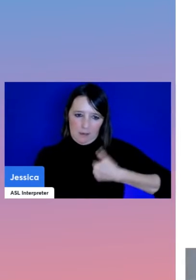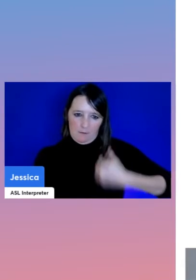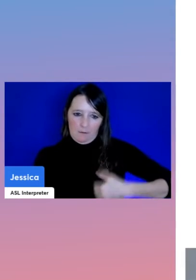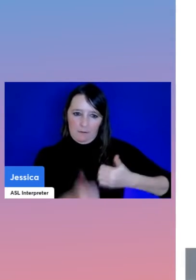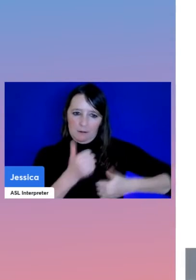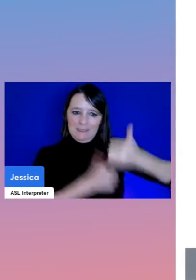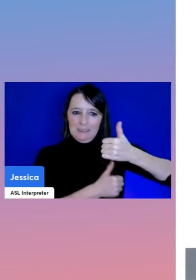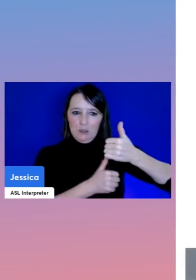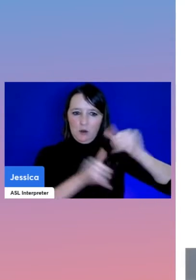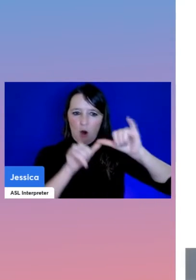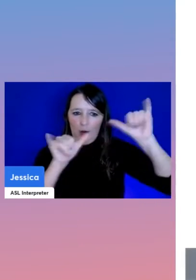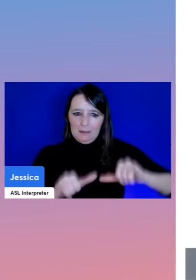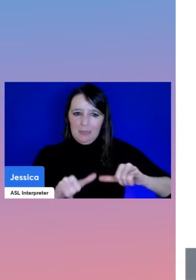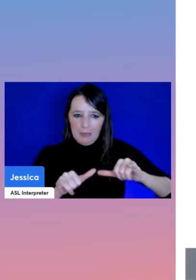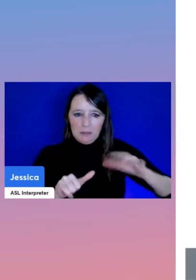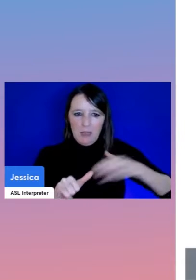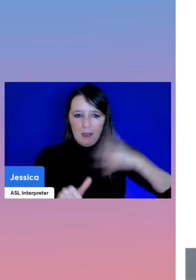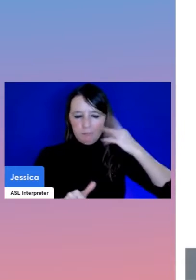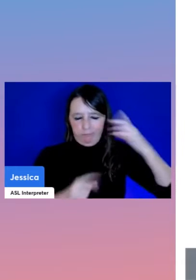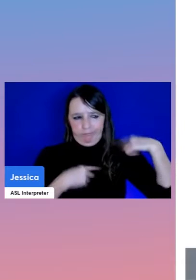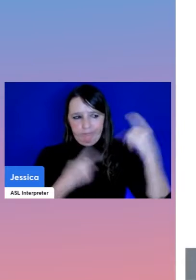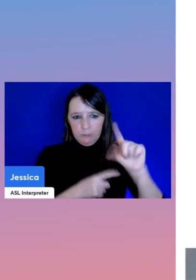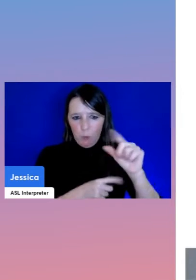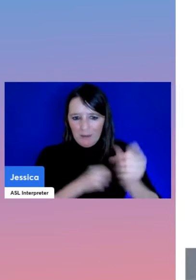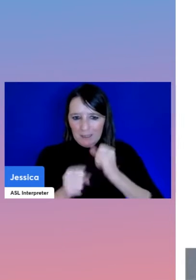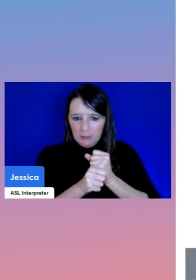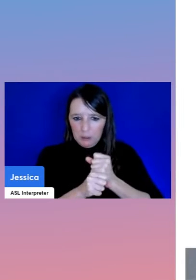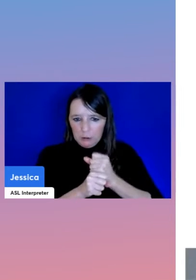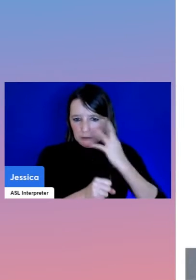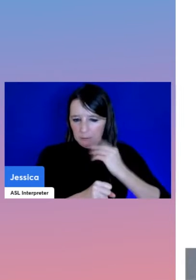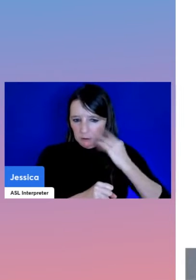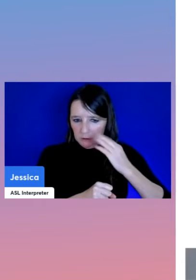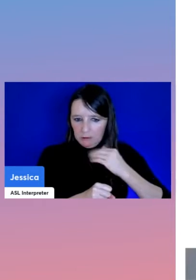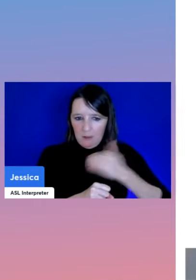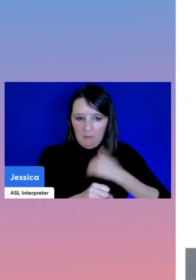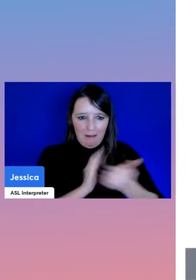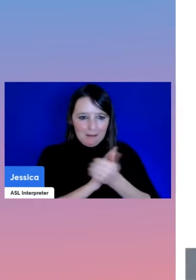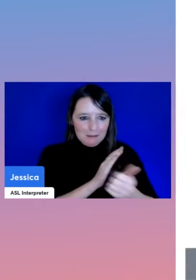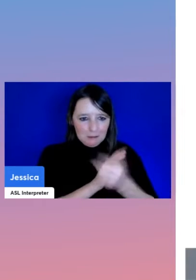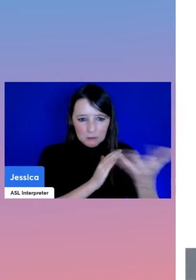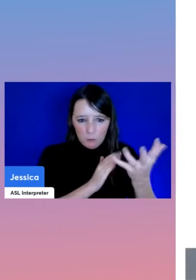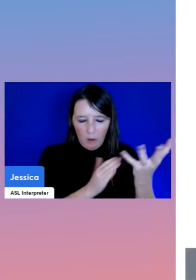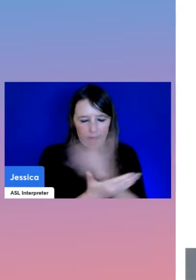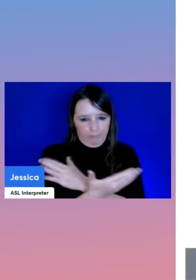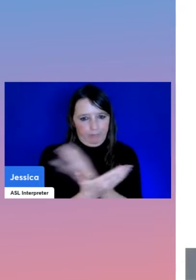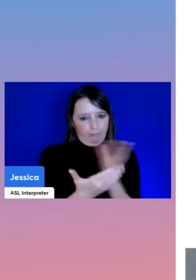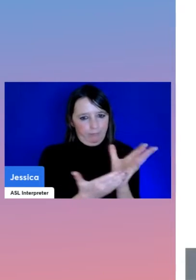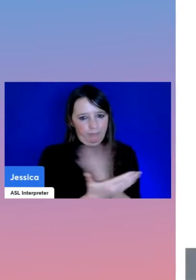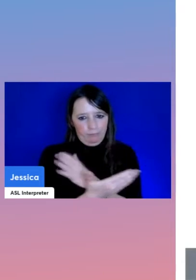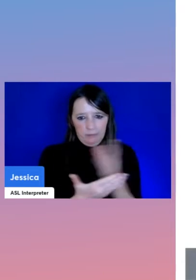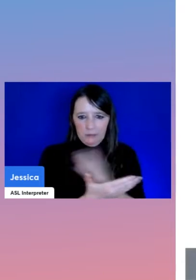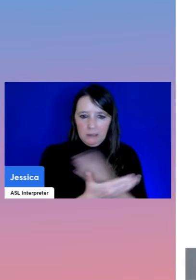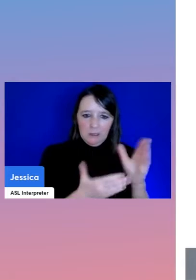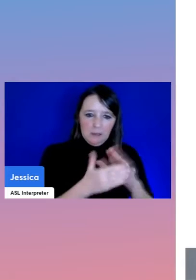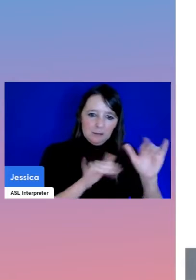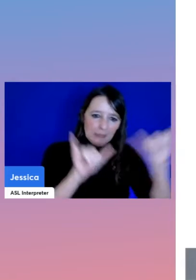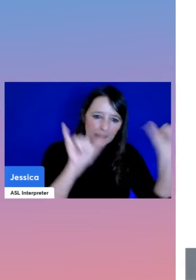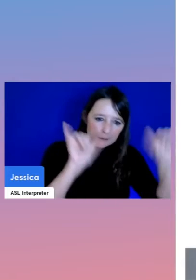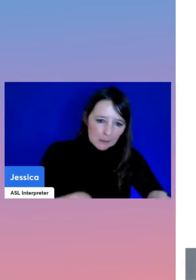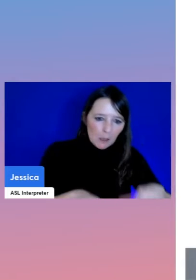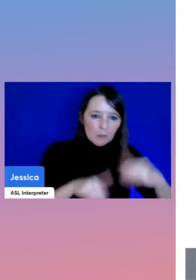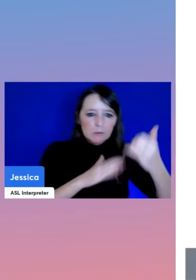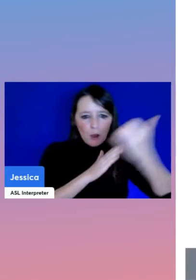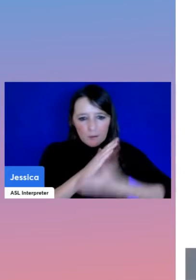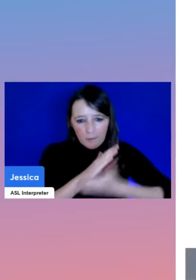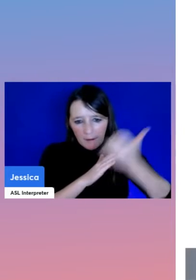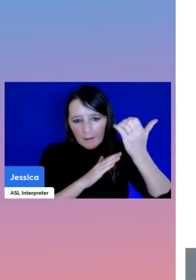over 20 years of experience. My skill set includes a wide range of experience in system and network administration, automation,